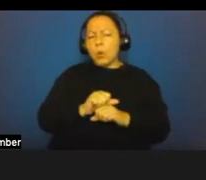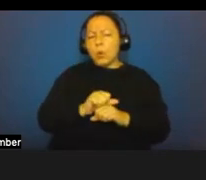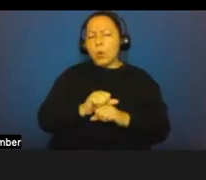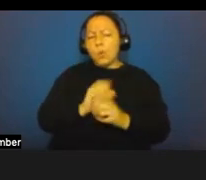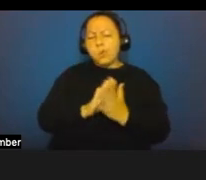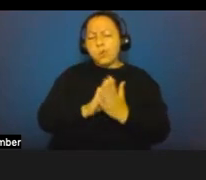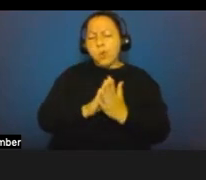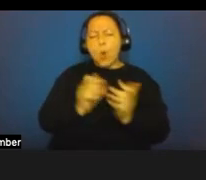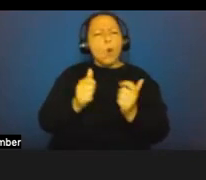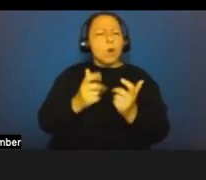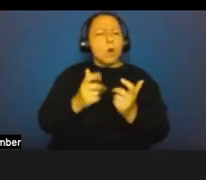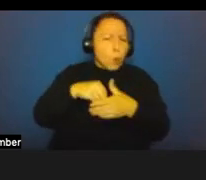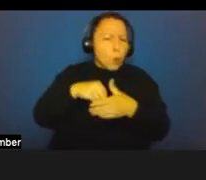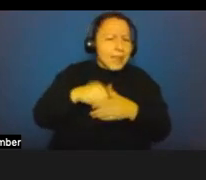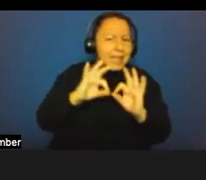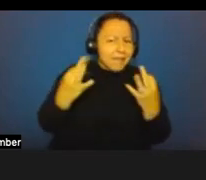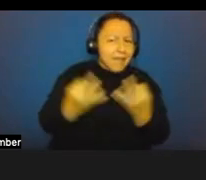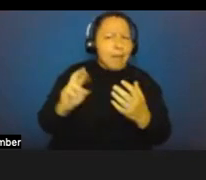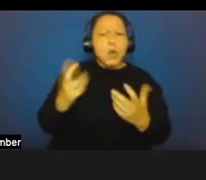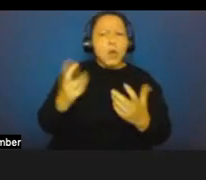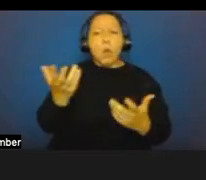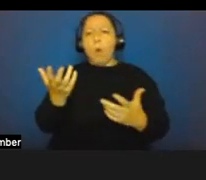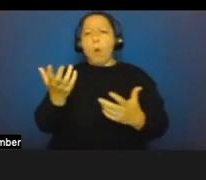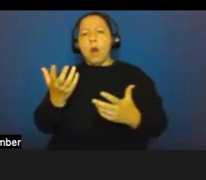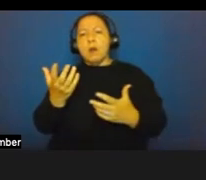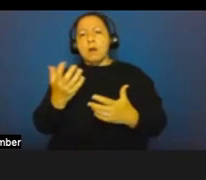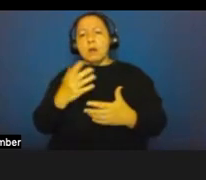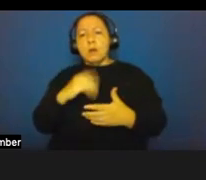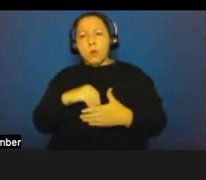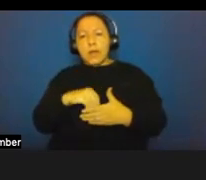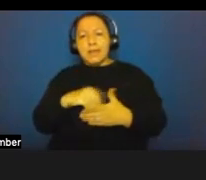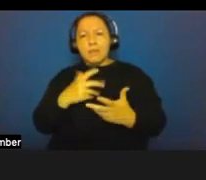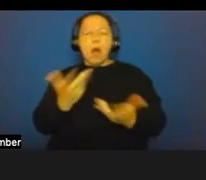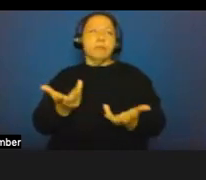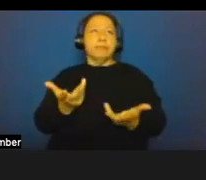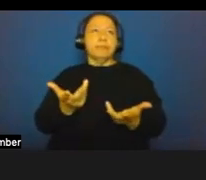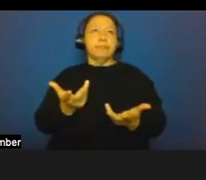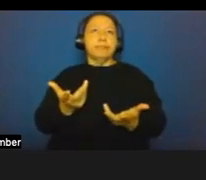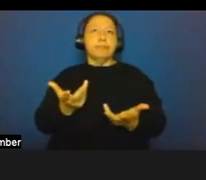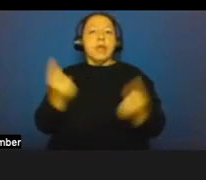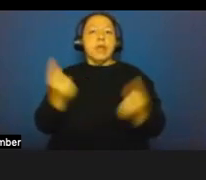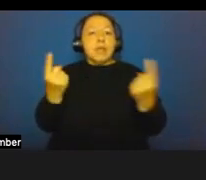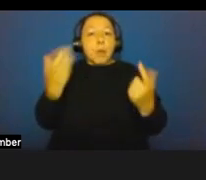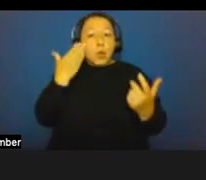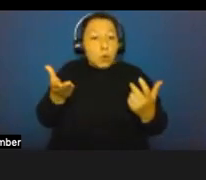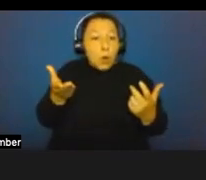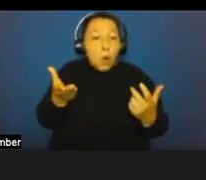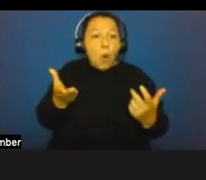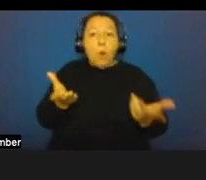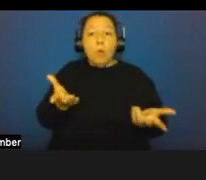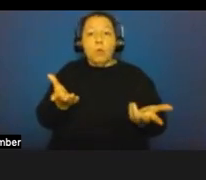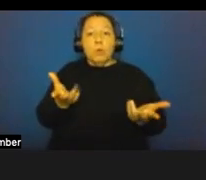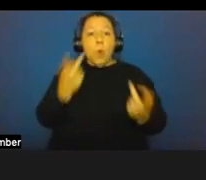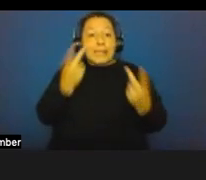like, within the family, or within seeing someone you don't even know, or seeing something happen,